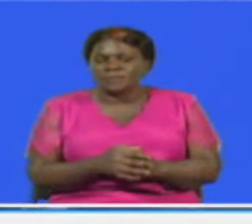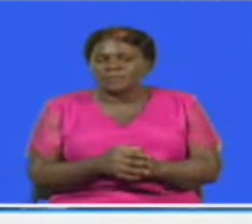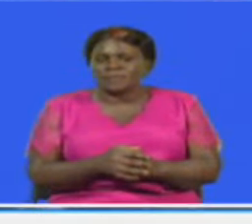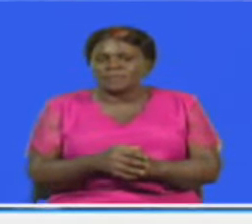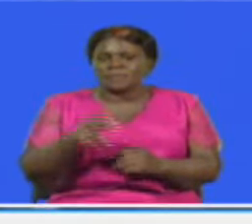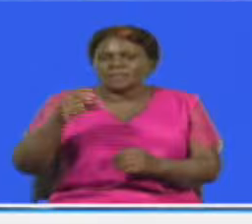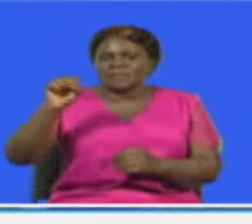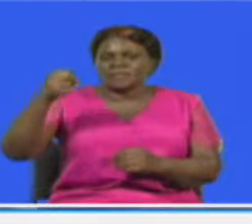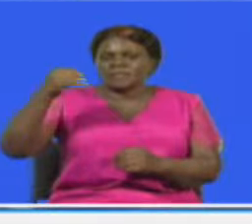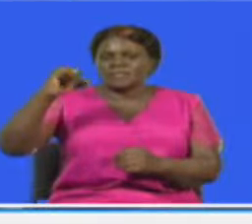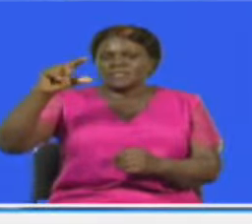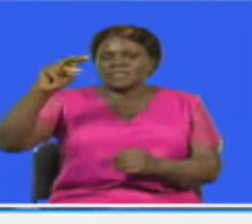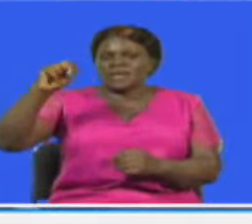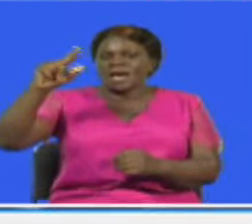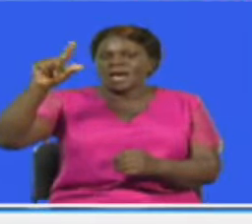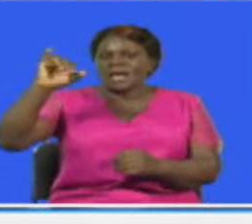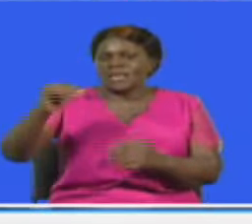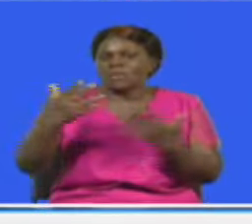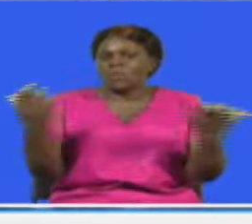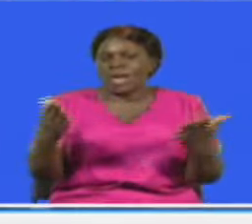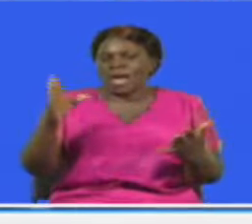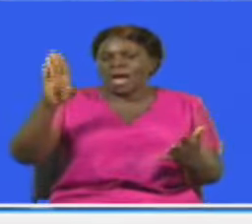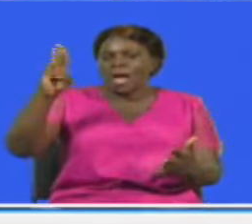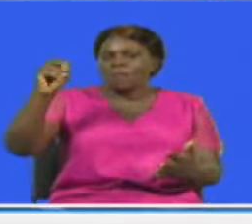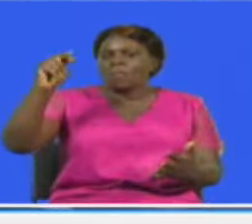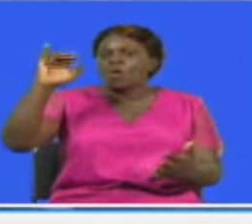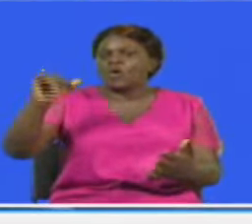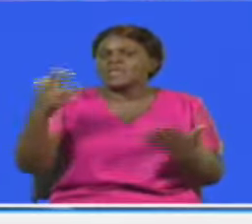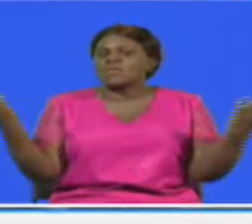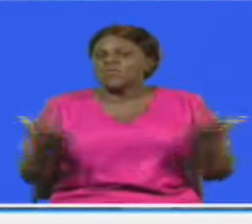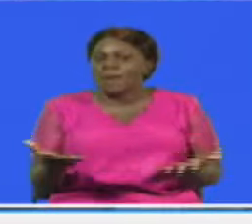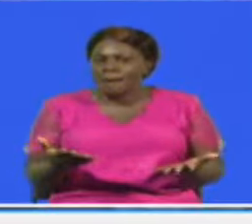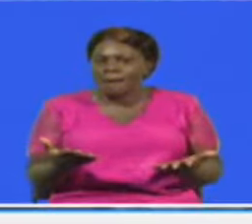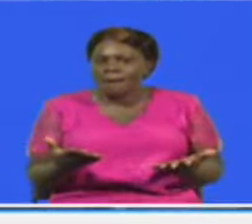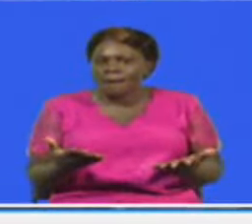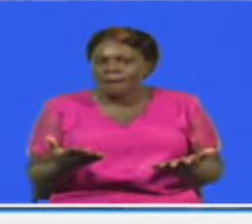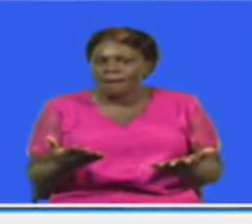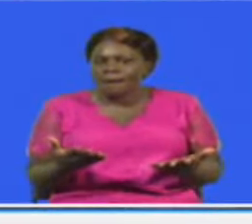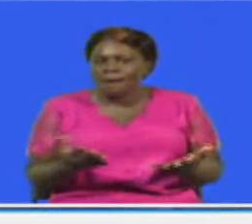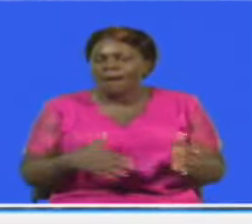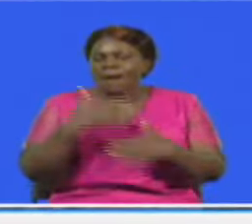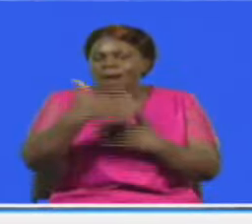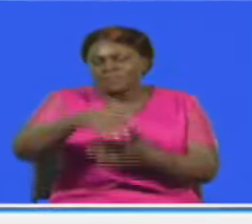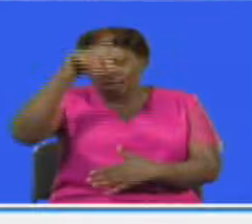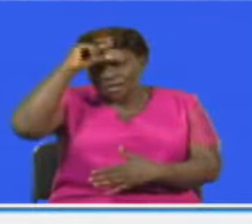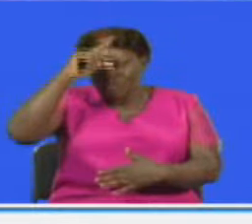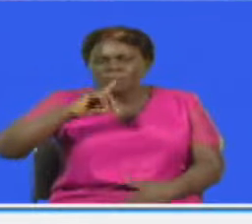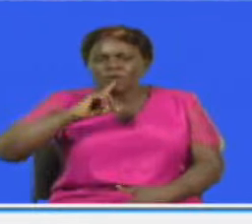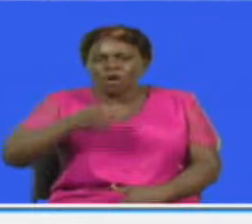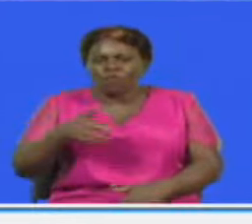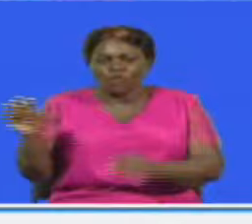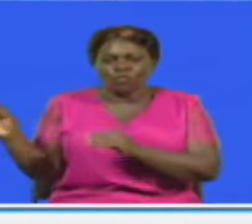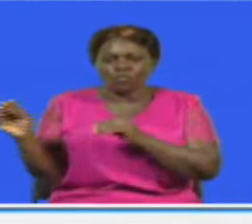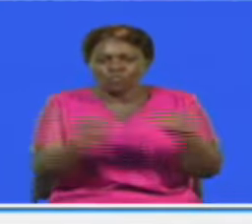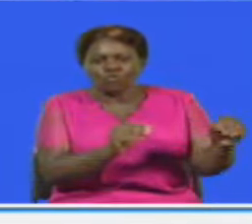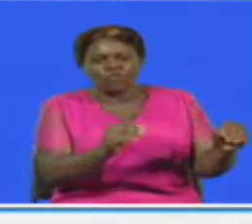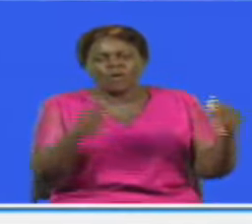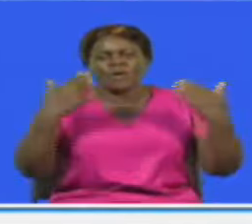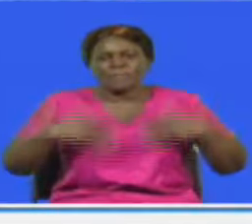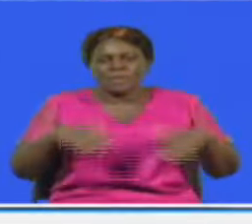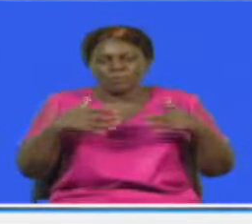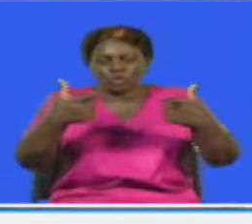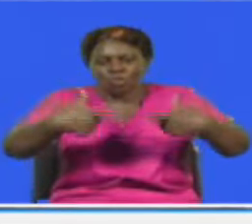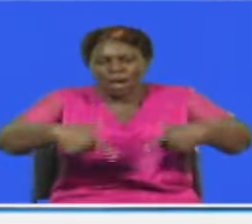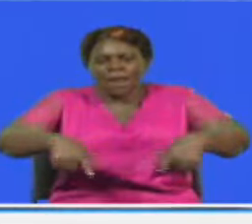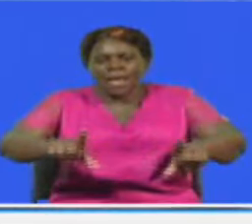Mr. Shinali, uko wapi sahi? Yes. Mr. Poni Khalwale, uko wapi? This was after the government ordered relocation of locals to